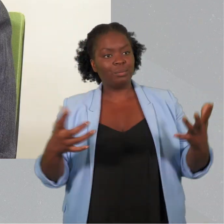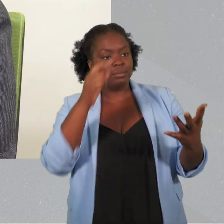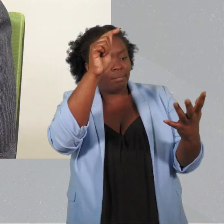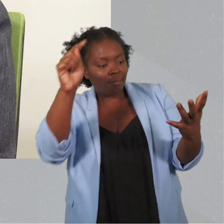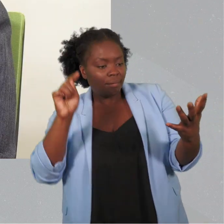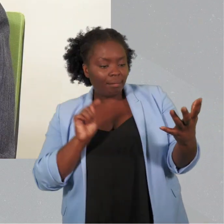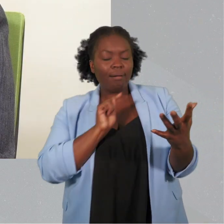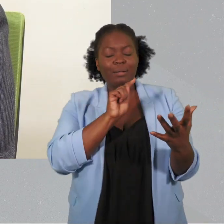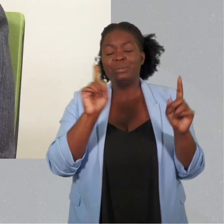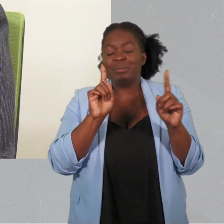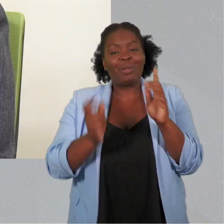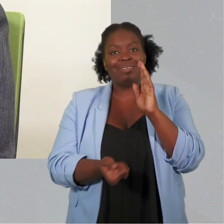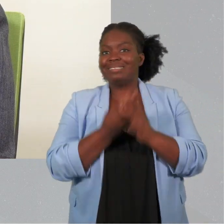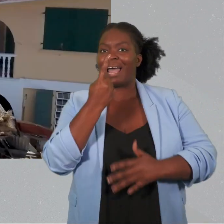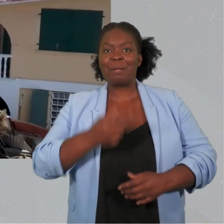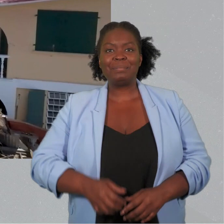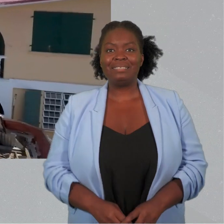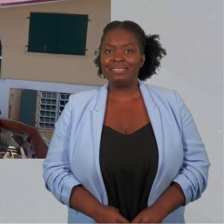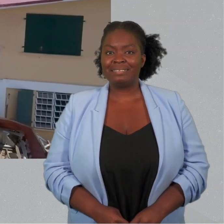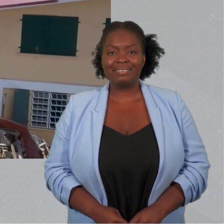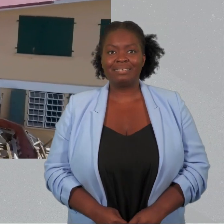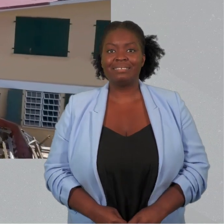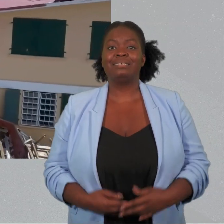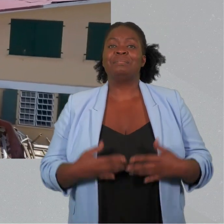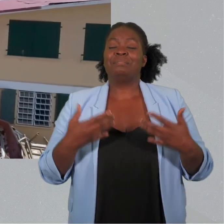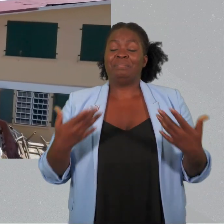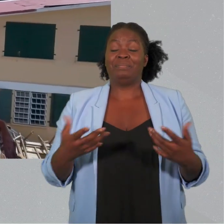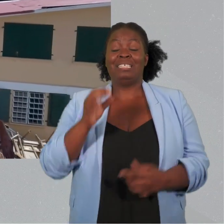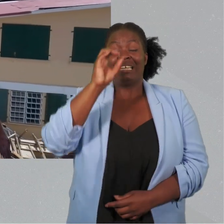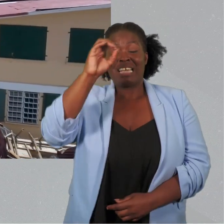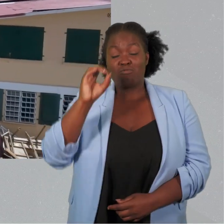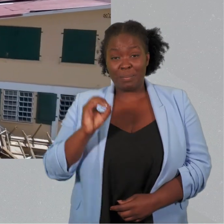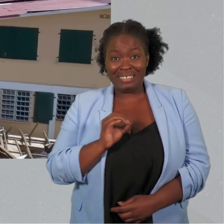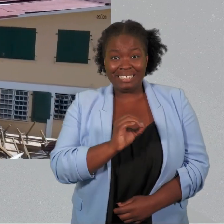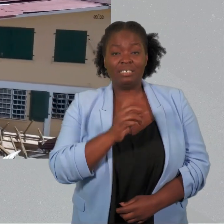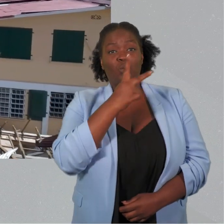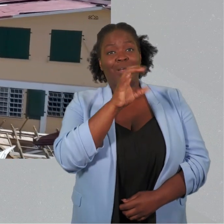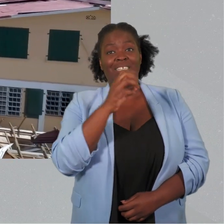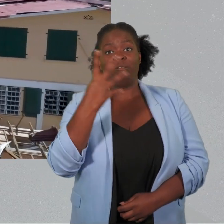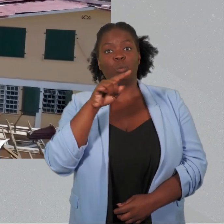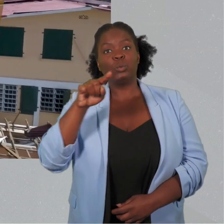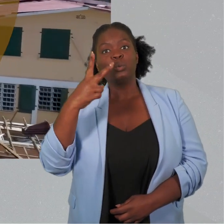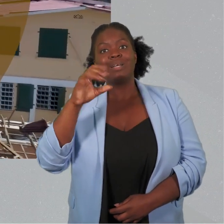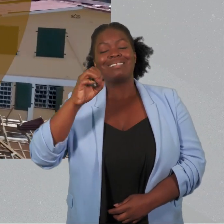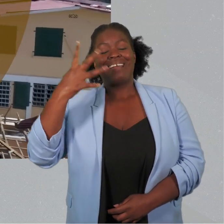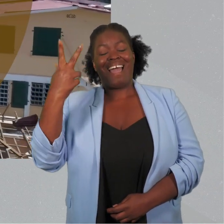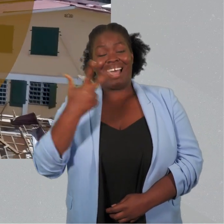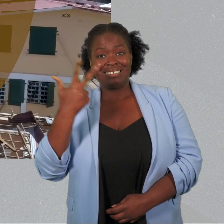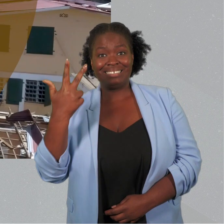from that model and to look at a more global picture. For the Caribbean, 2014 to 2018, over